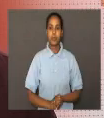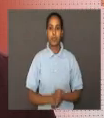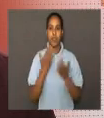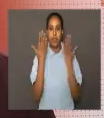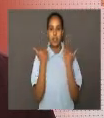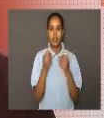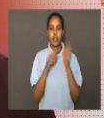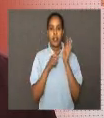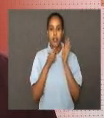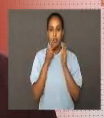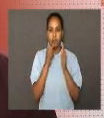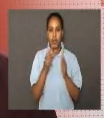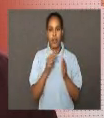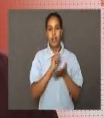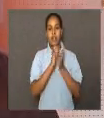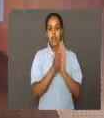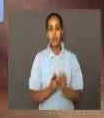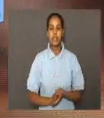Let us look at an example.